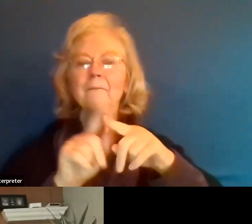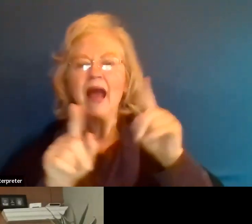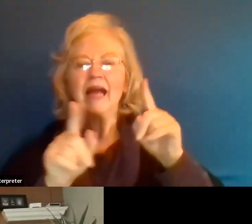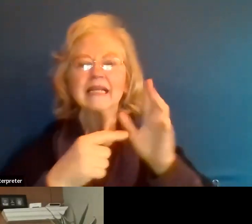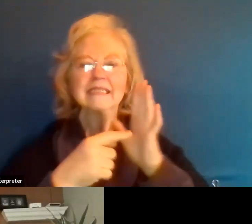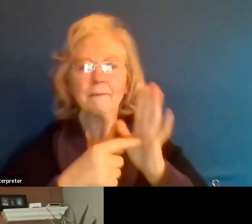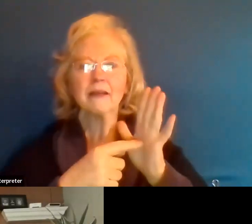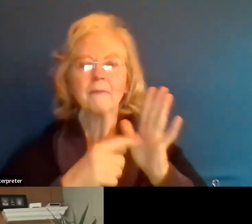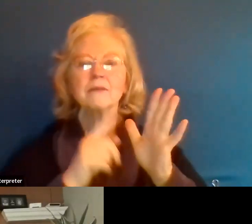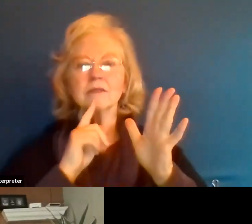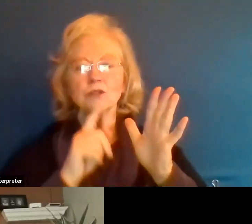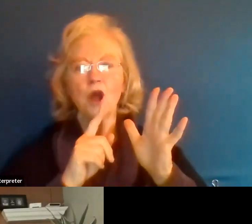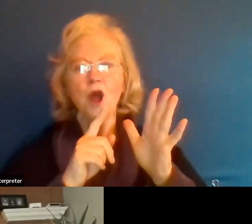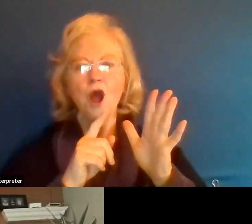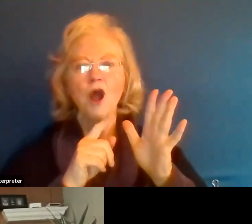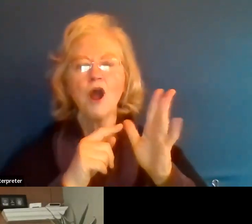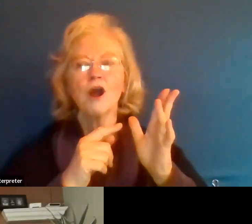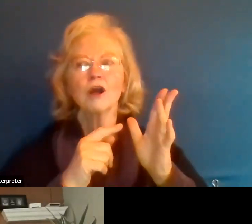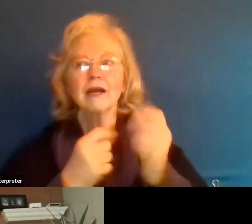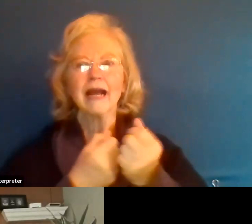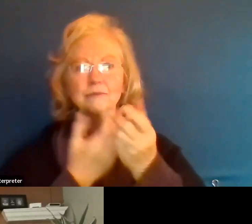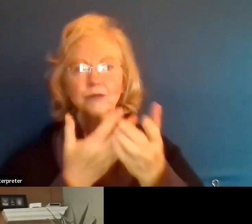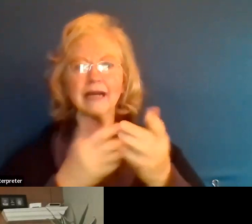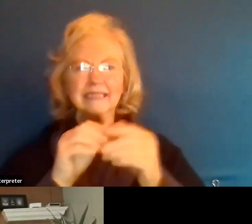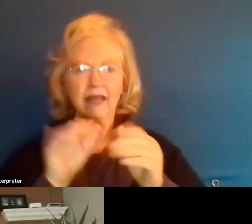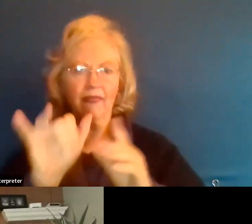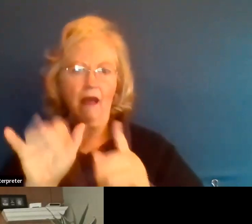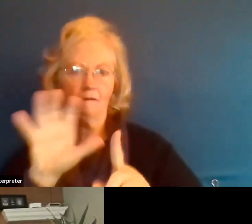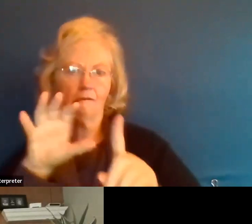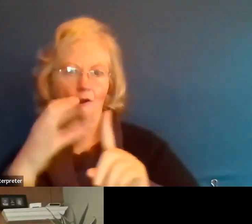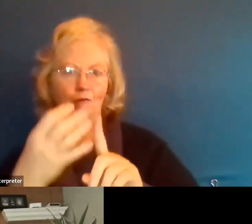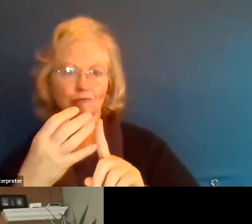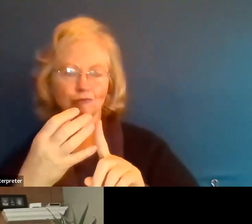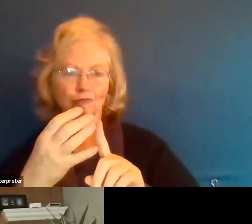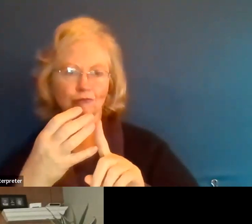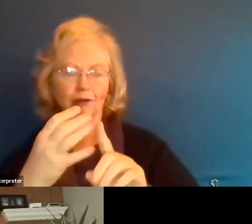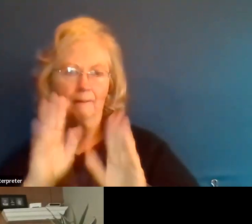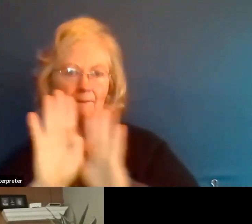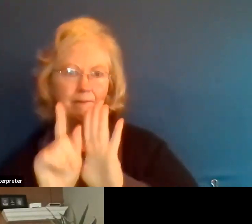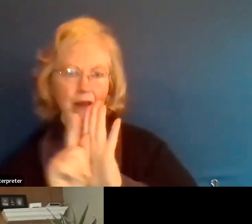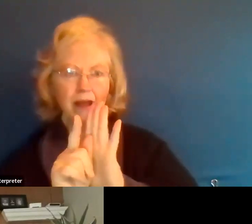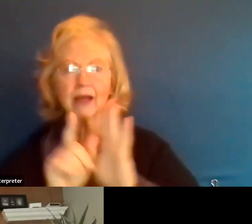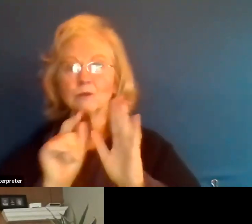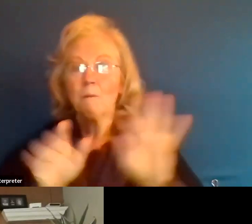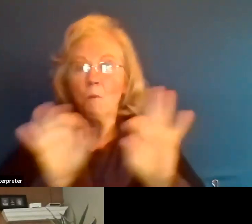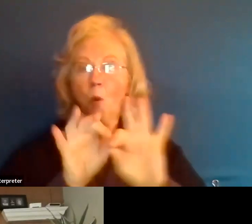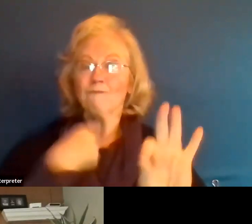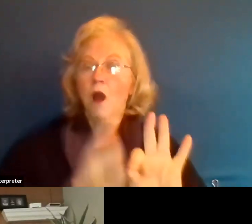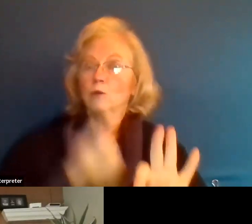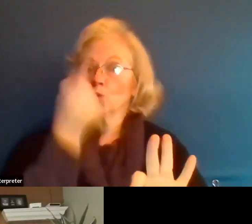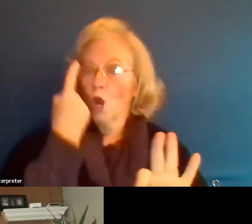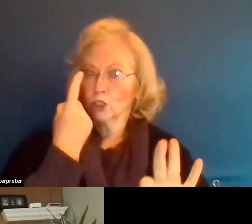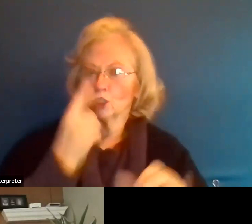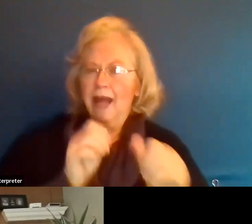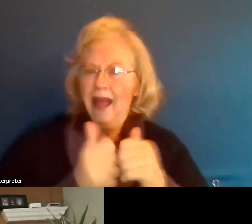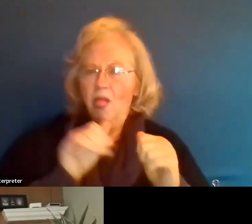get expressed within a cultural framework, which is part of why it's really important for us to understand how